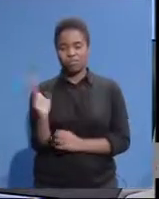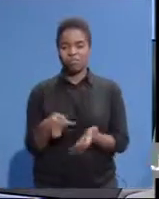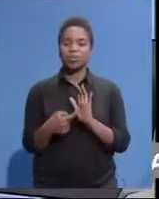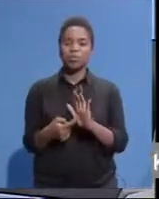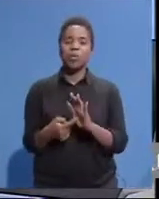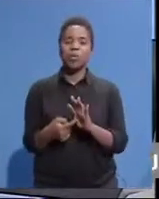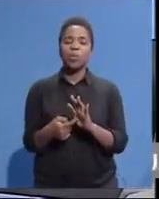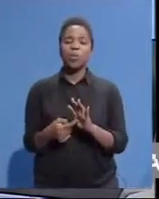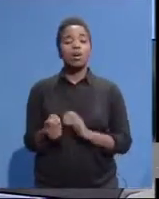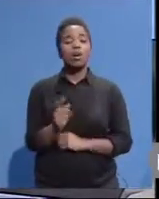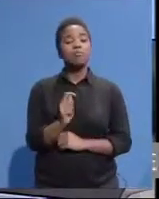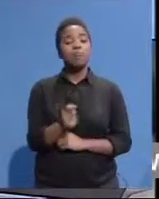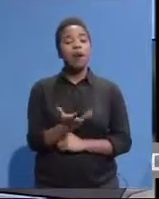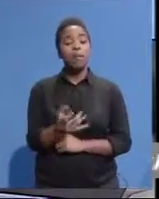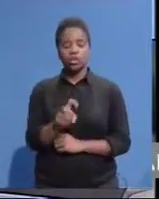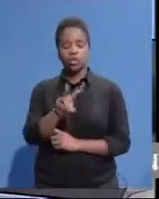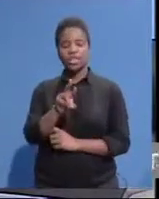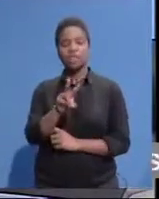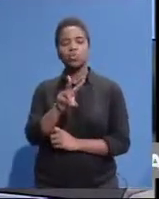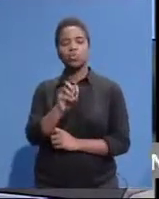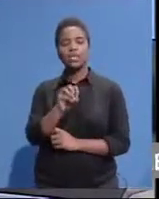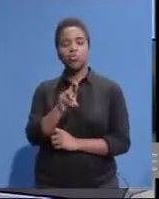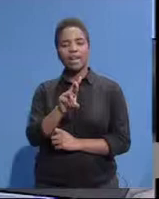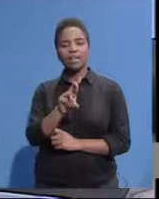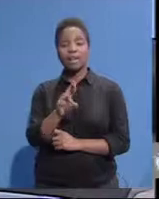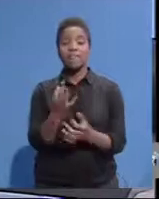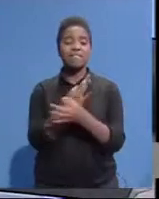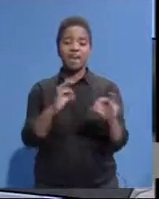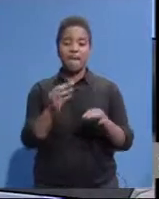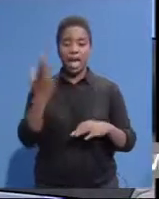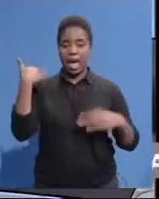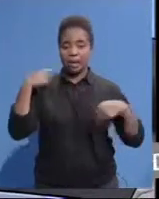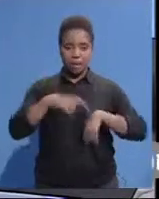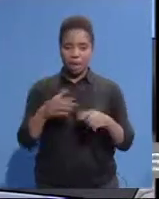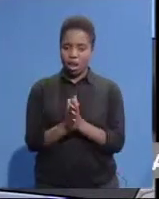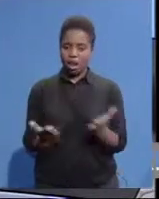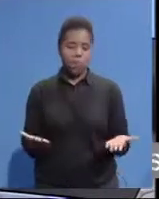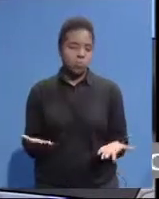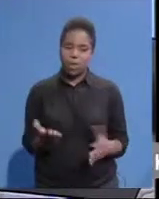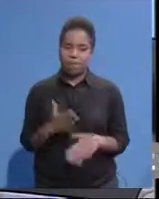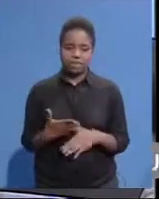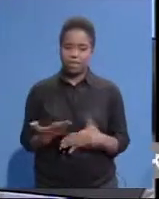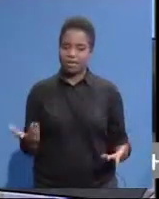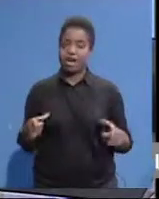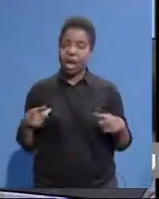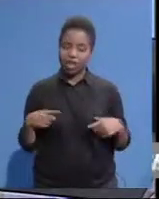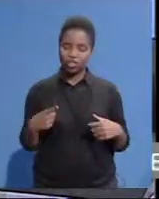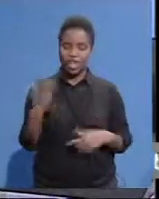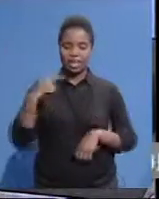40301. SMS costs 20 Rand. Free SMSs do not apply. Network and administration fees do apply. So let's now take